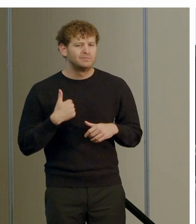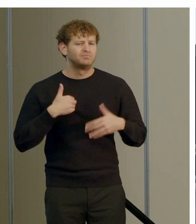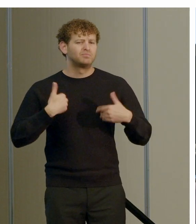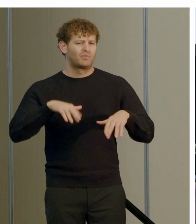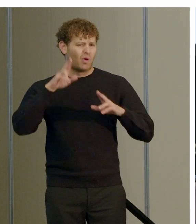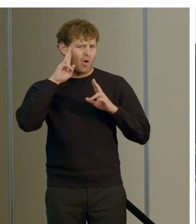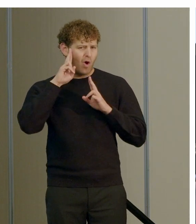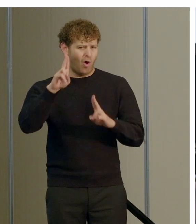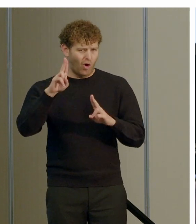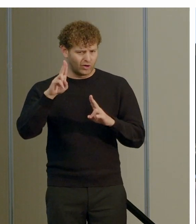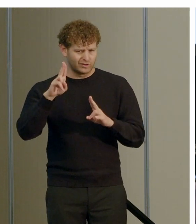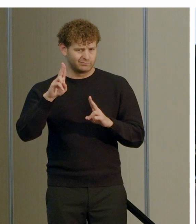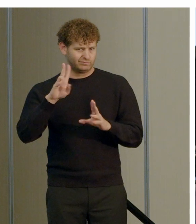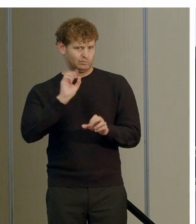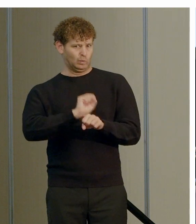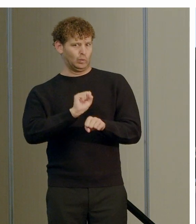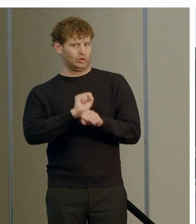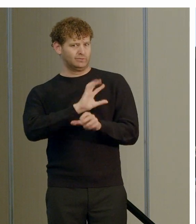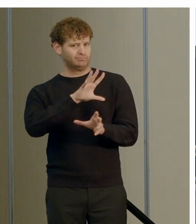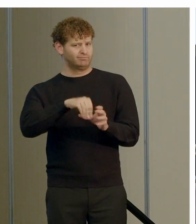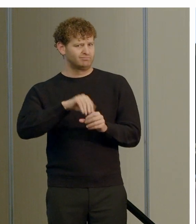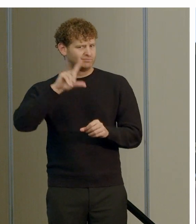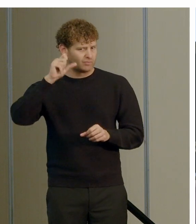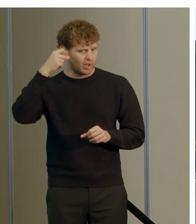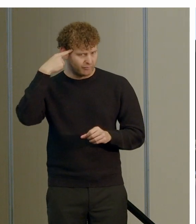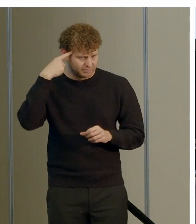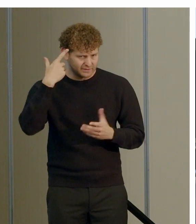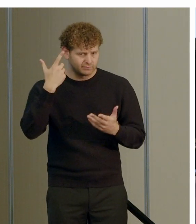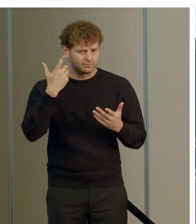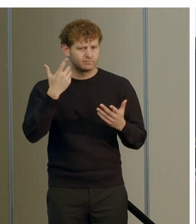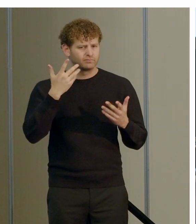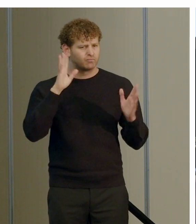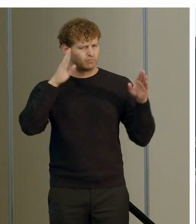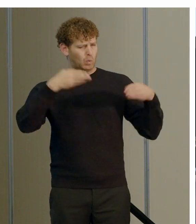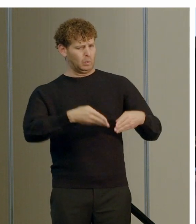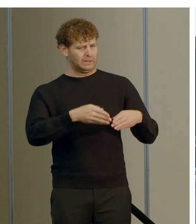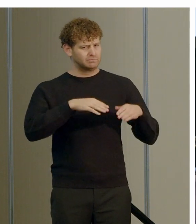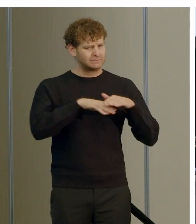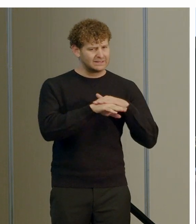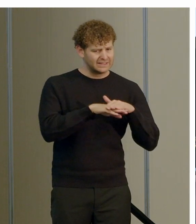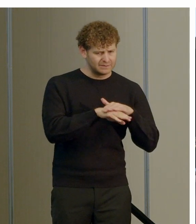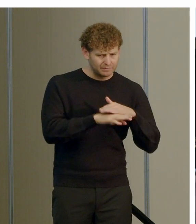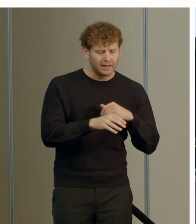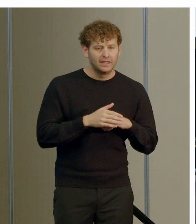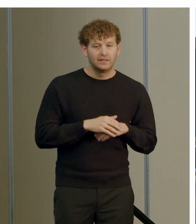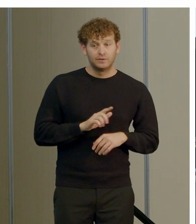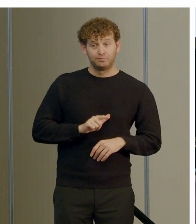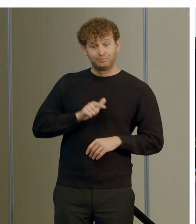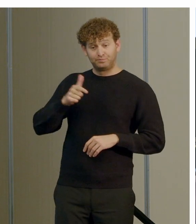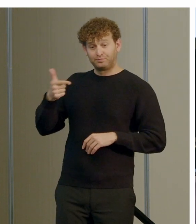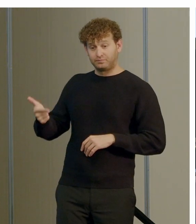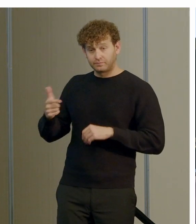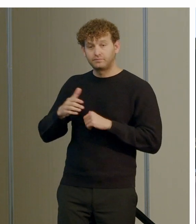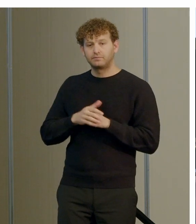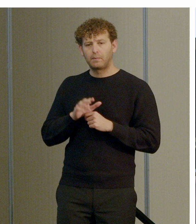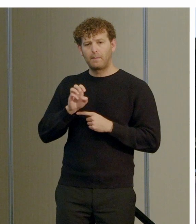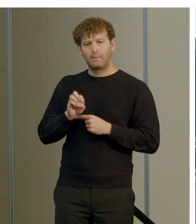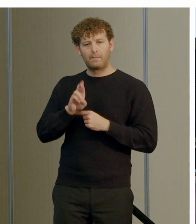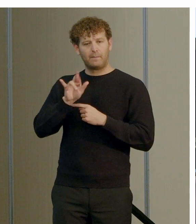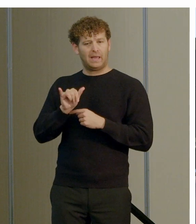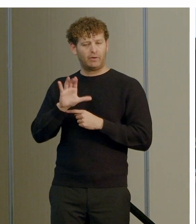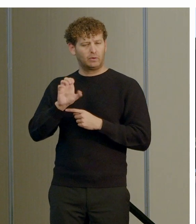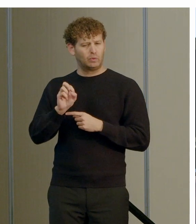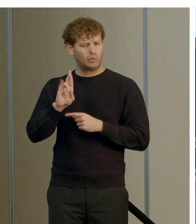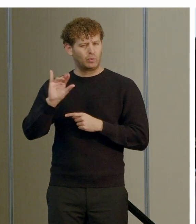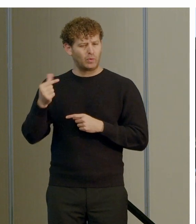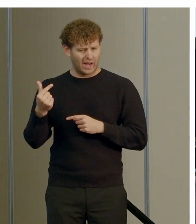later. But I'd like to turn it over to my partner in crime here, Mary, to introduce herself and what she does before we get